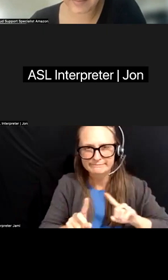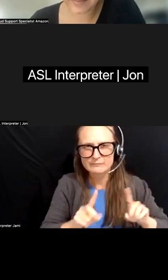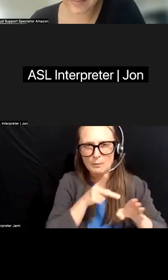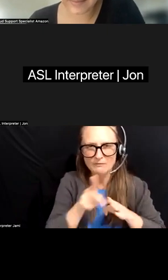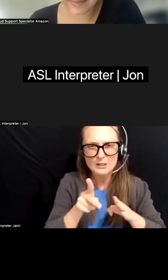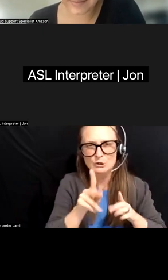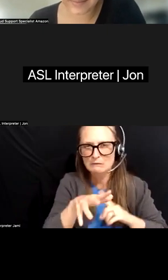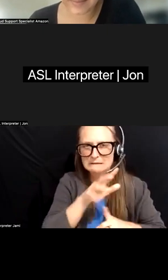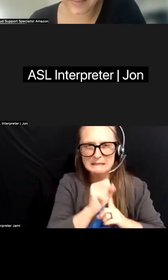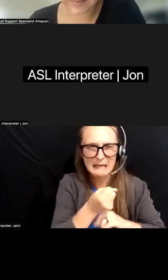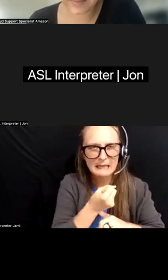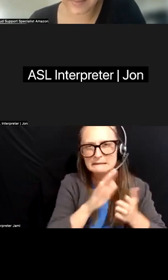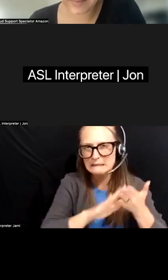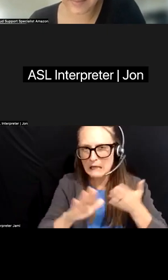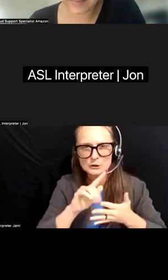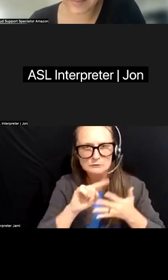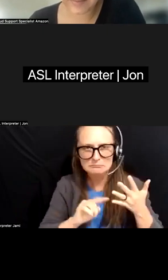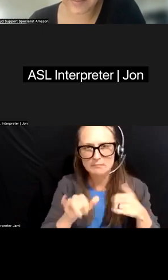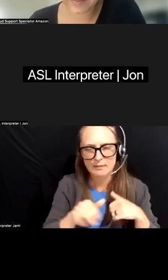settings.